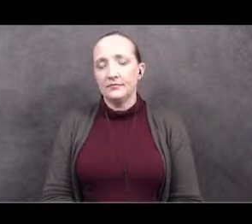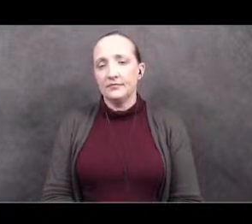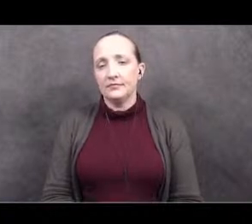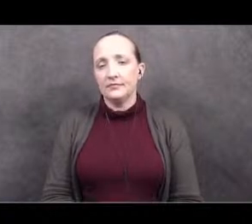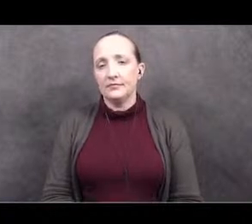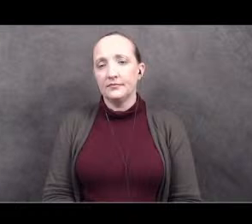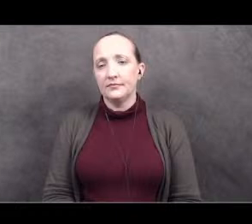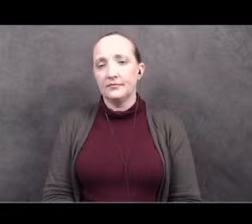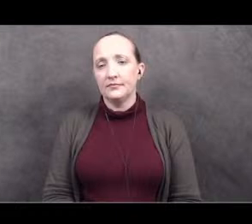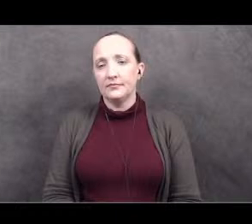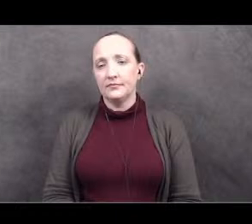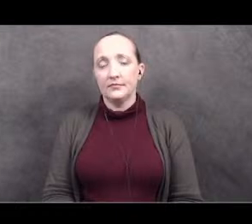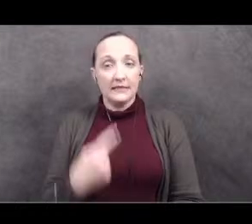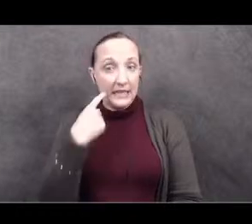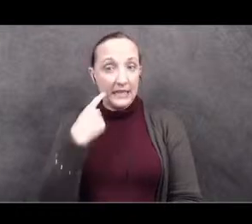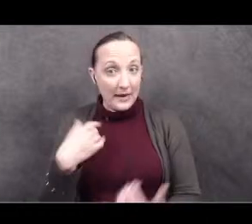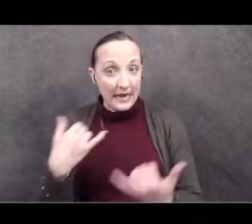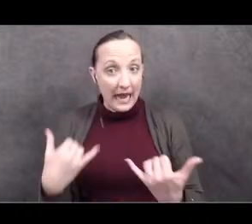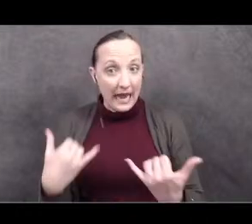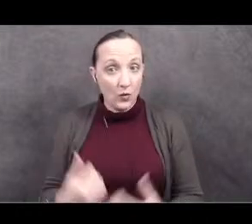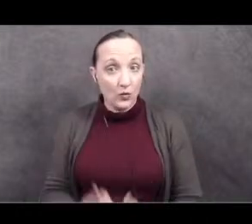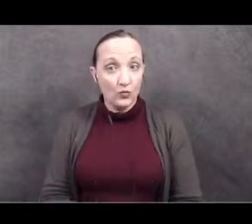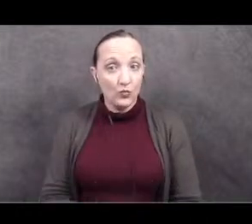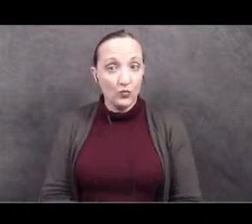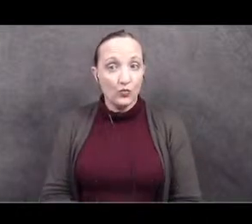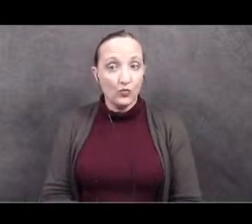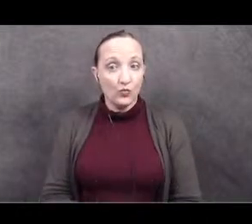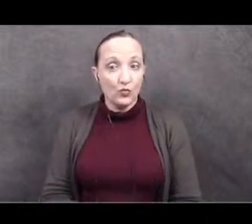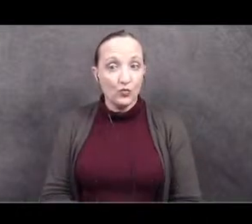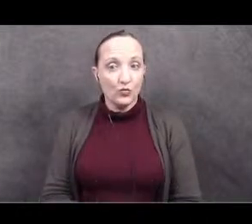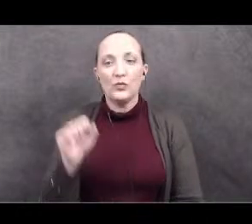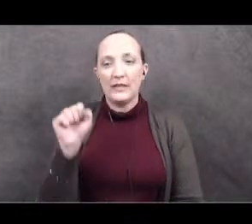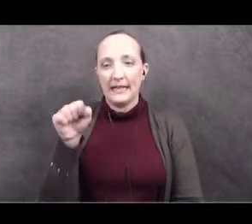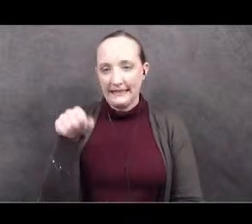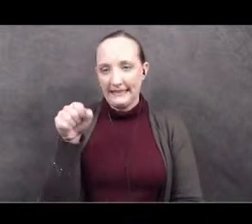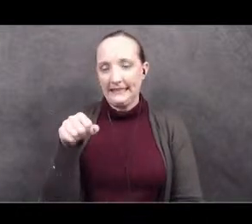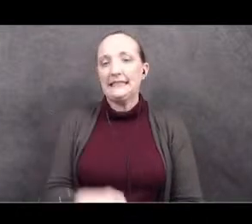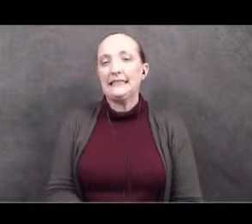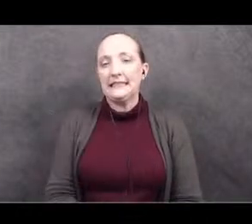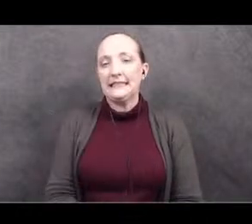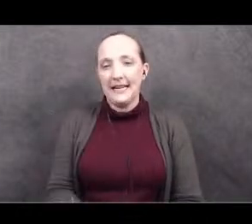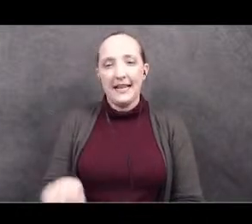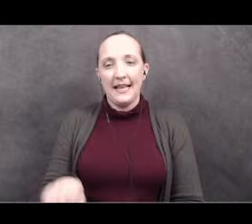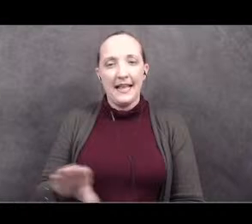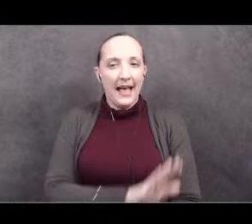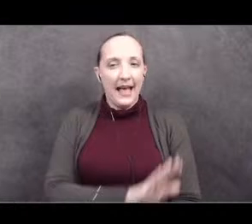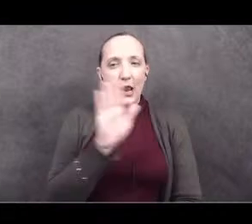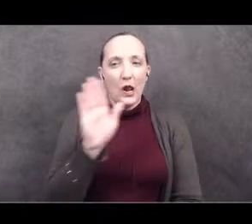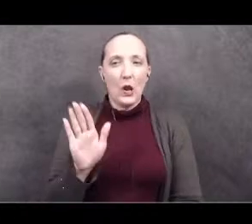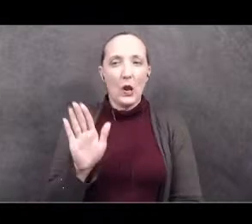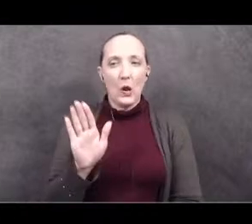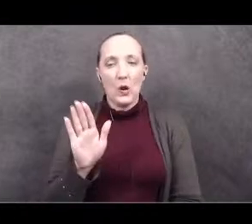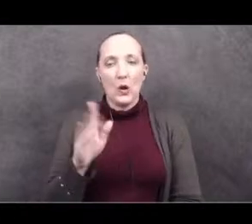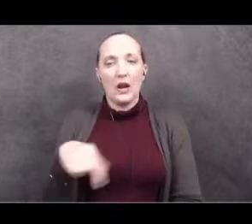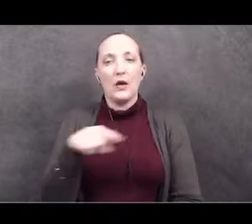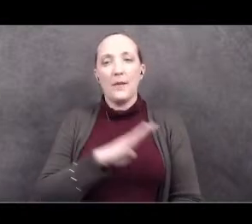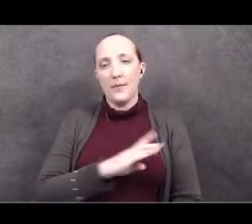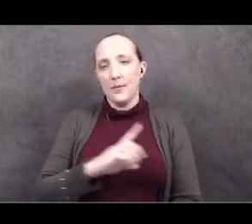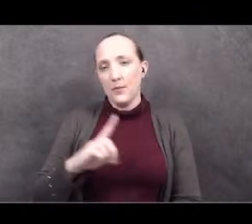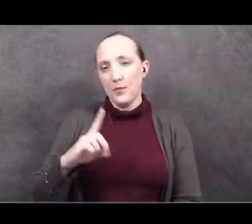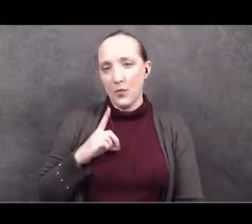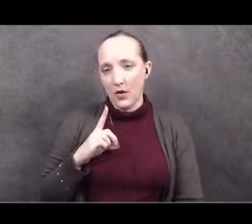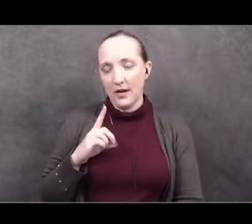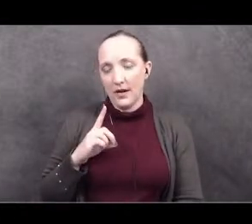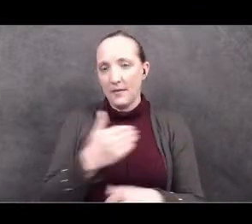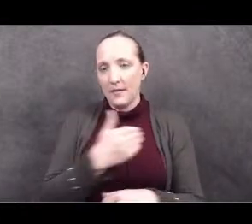update can you hear me now yes we can hear you hello hello Este team board members superintendent